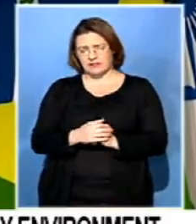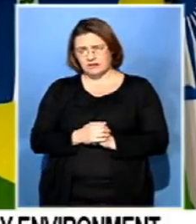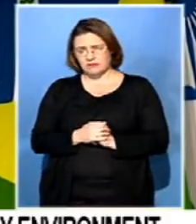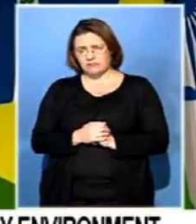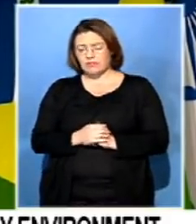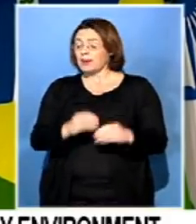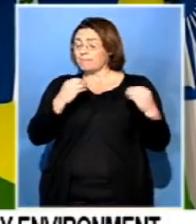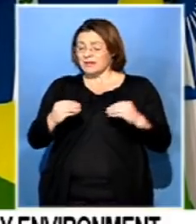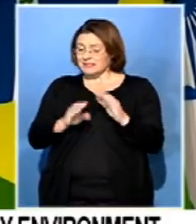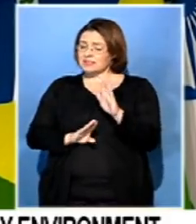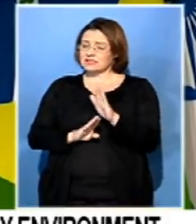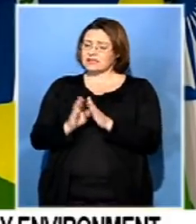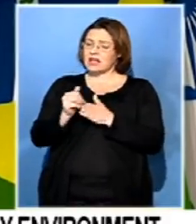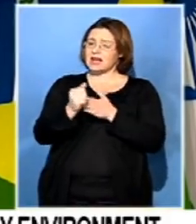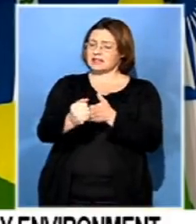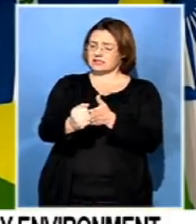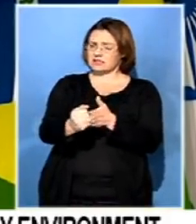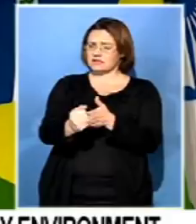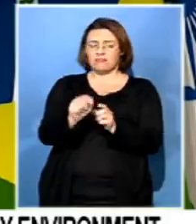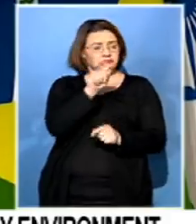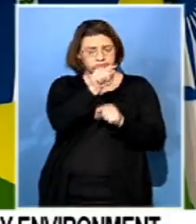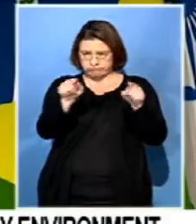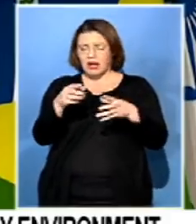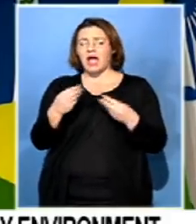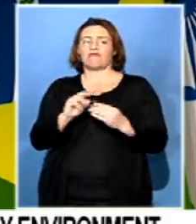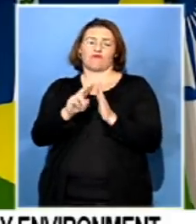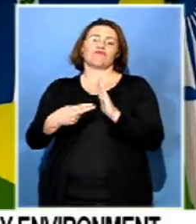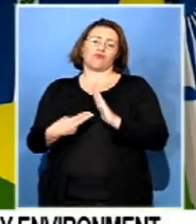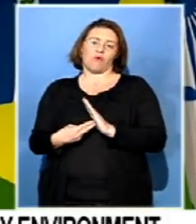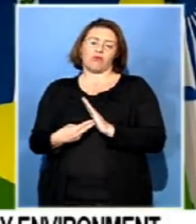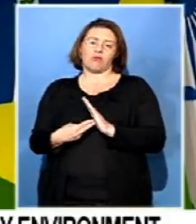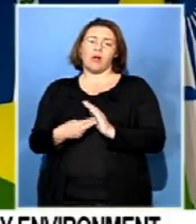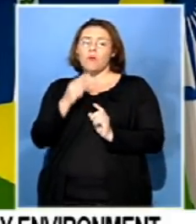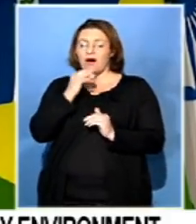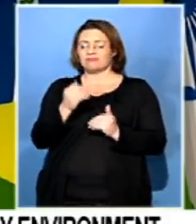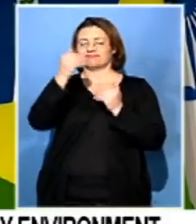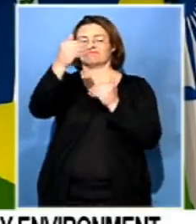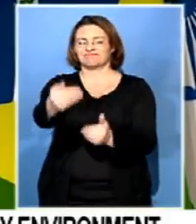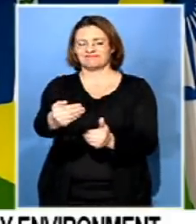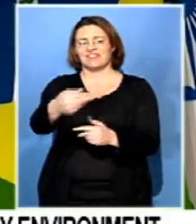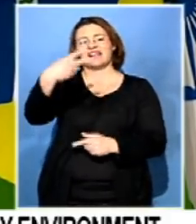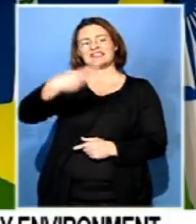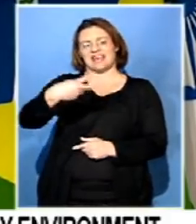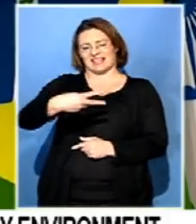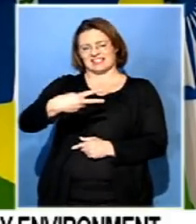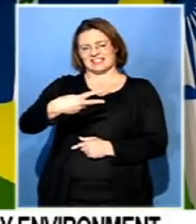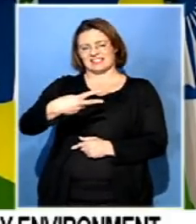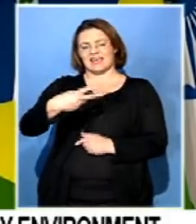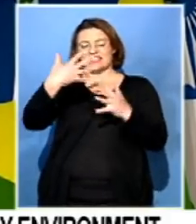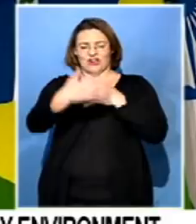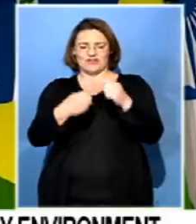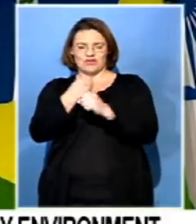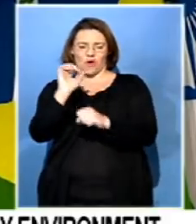As business leaders, you have a great role to play in shaping the second golden decade of BRICS